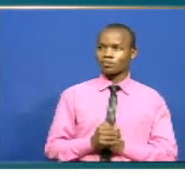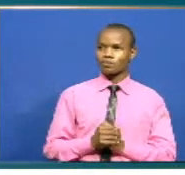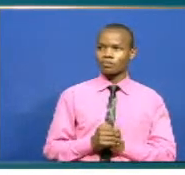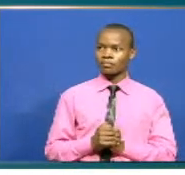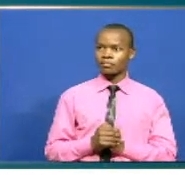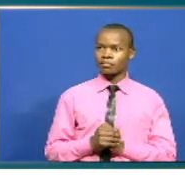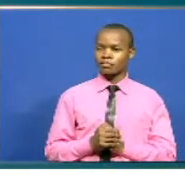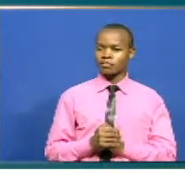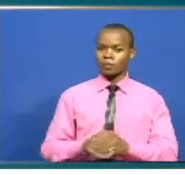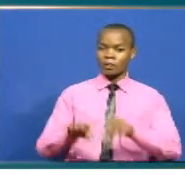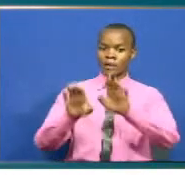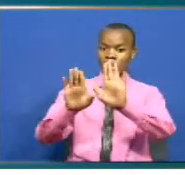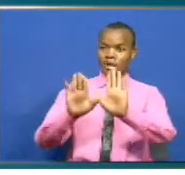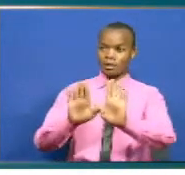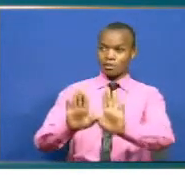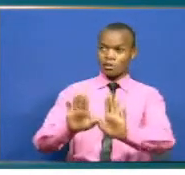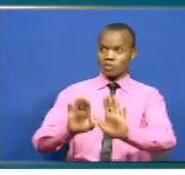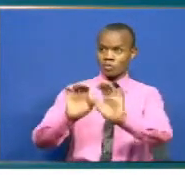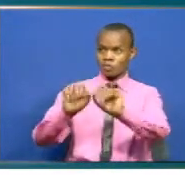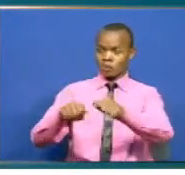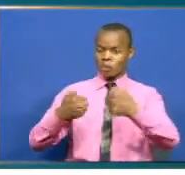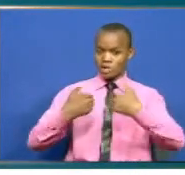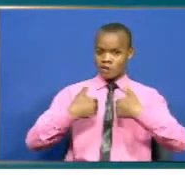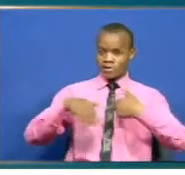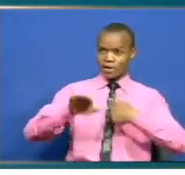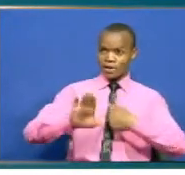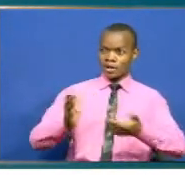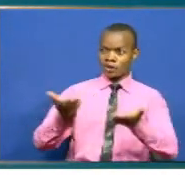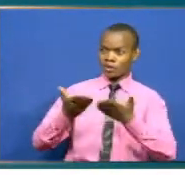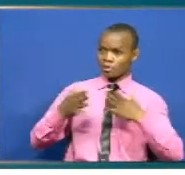we need to consider more of a place that is more populated